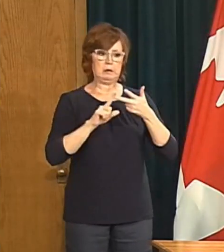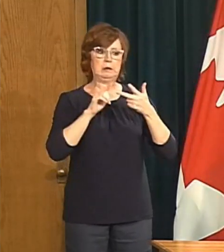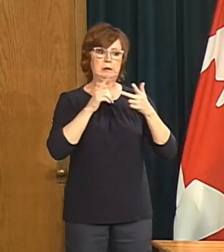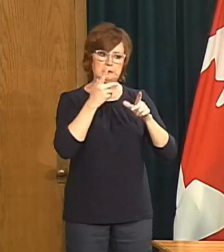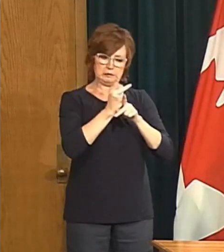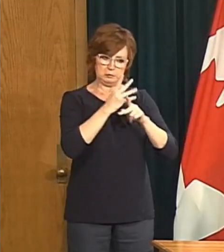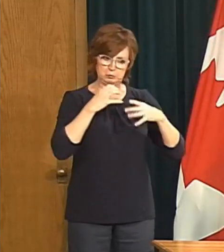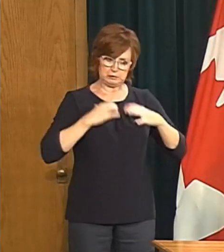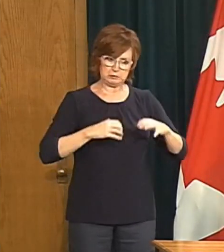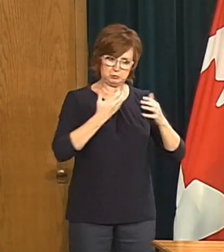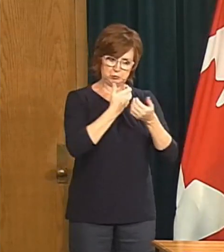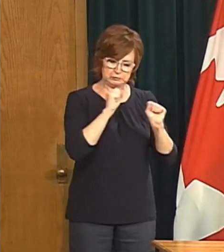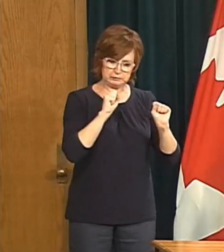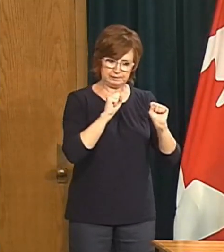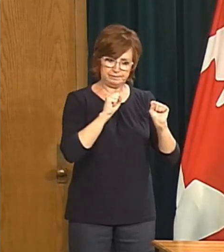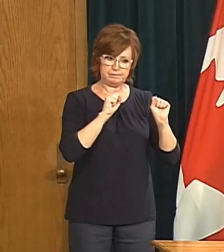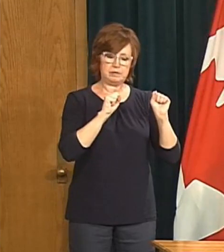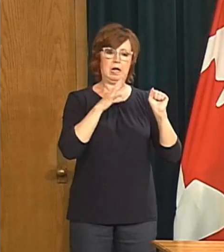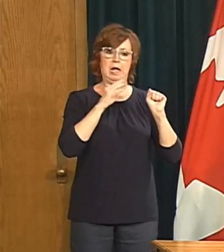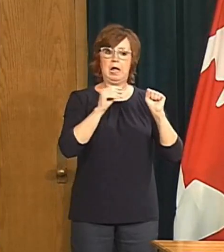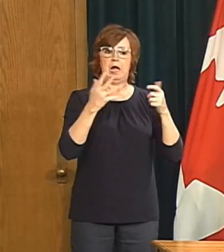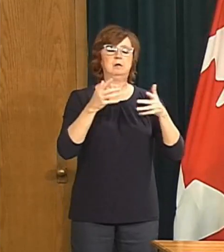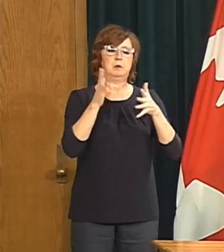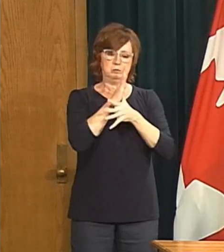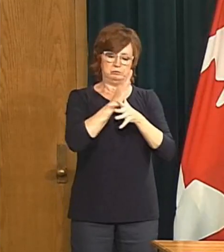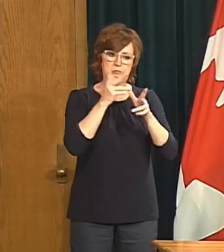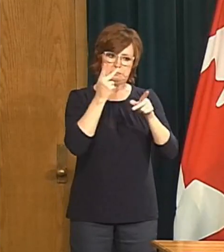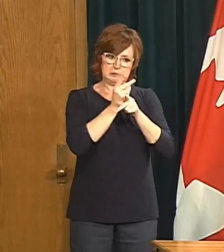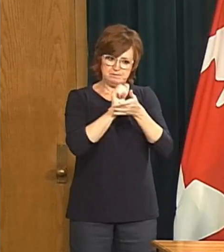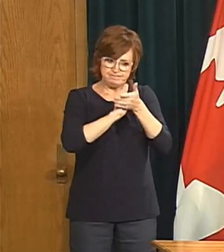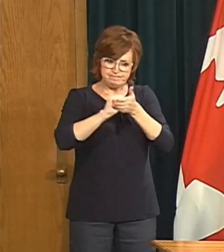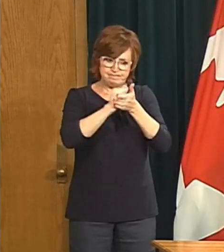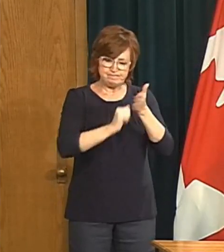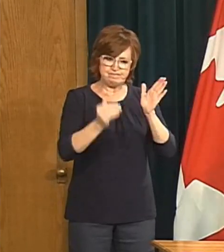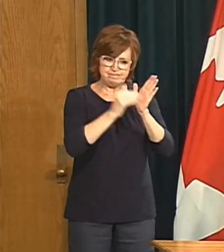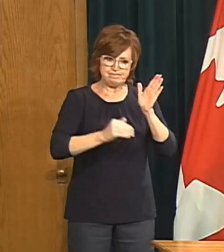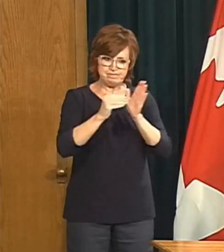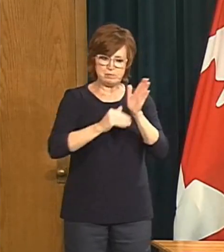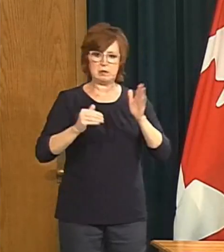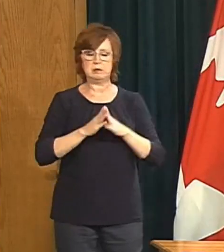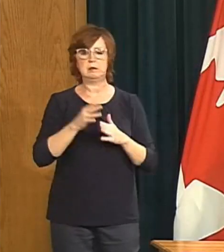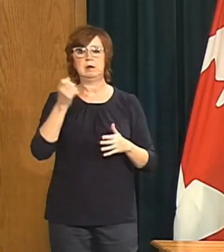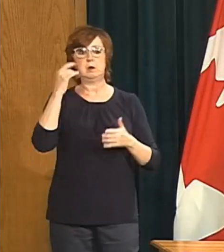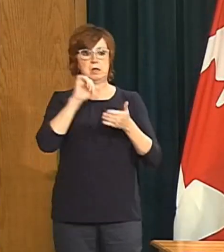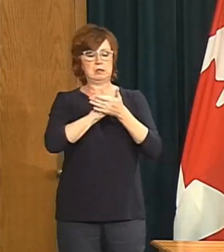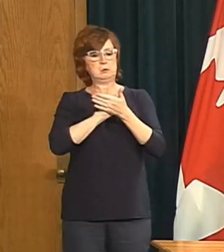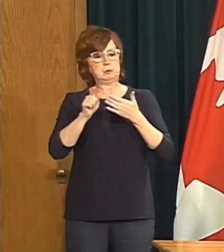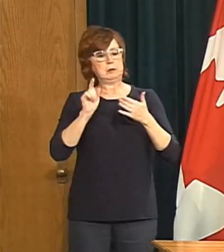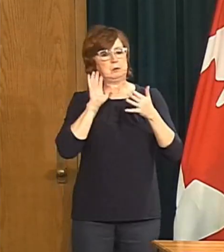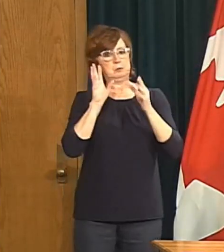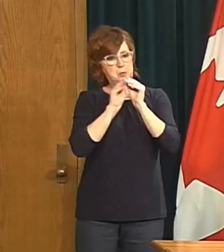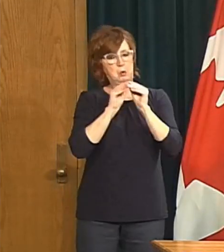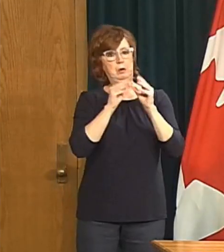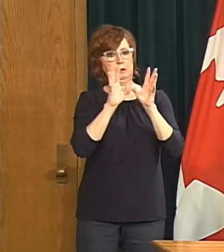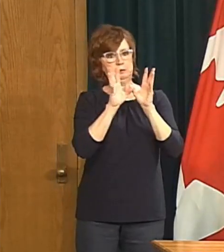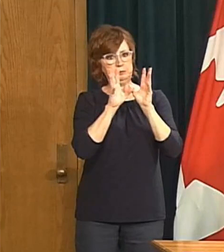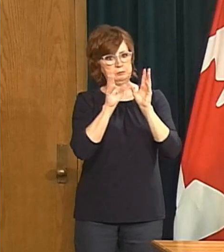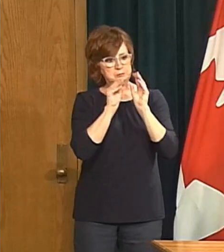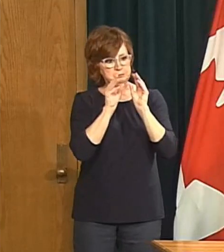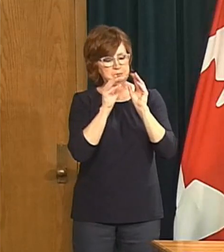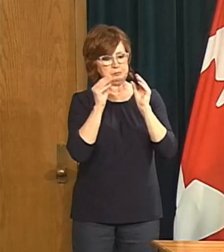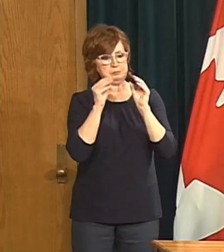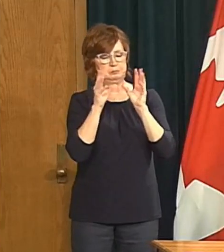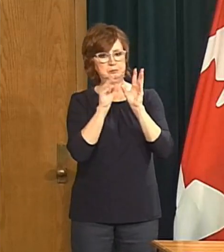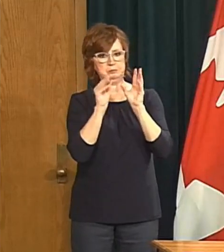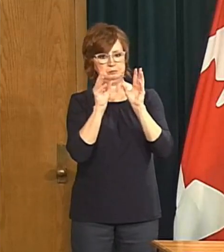Reopen Saskatchewan plan throughout this week in close consultation with Dr. Shahab. And I expect to